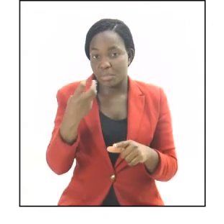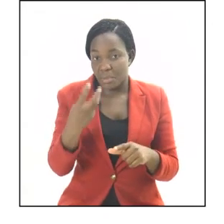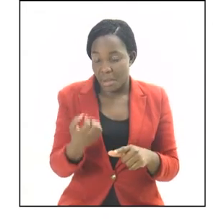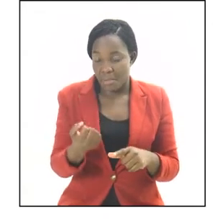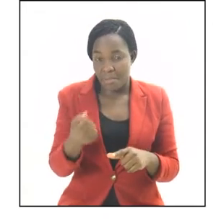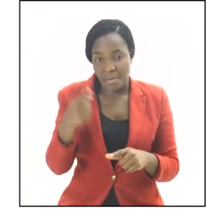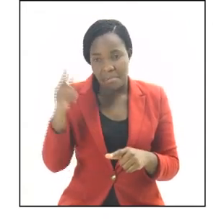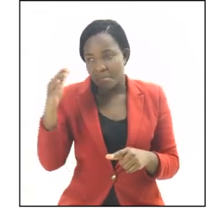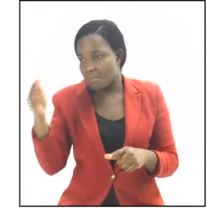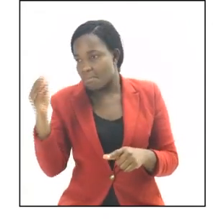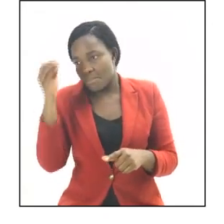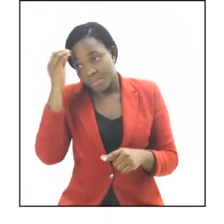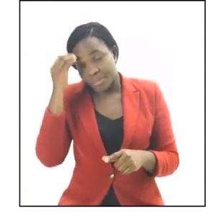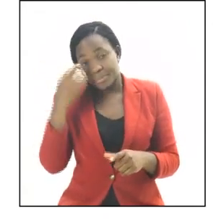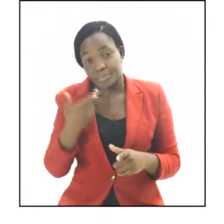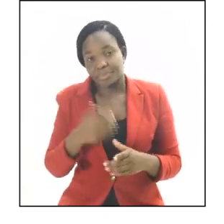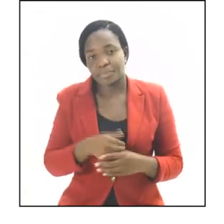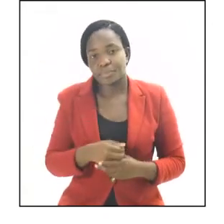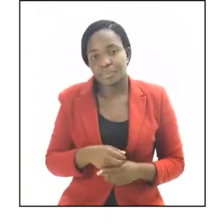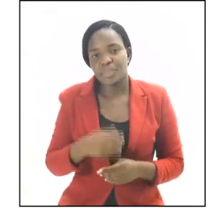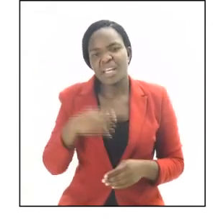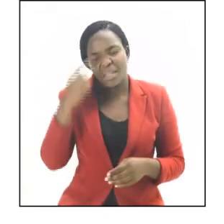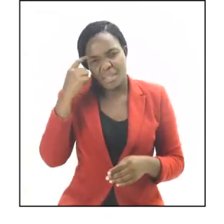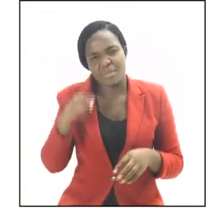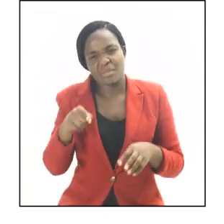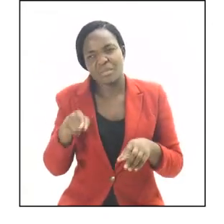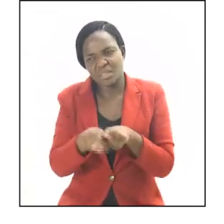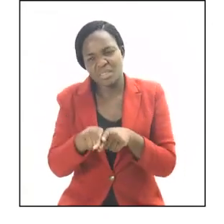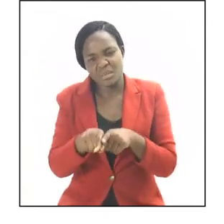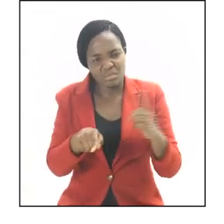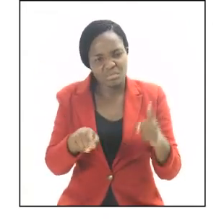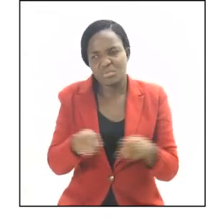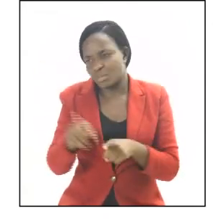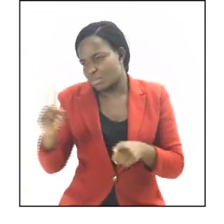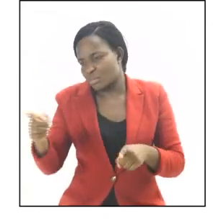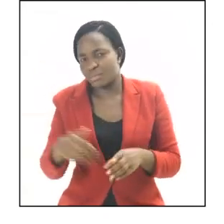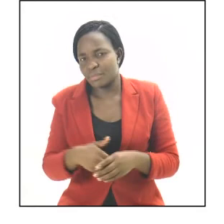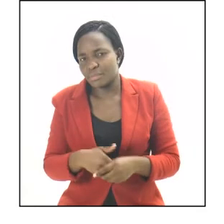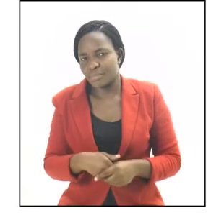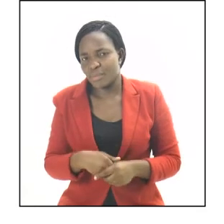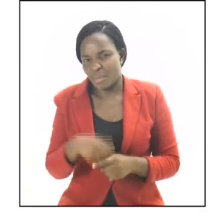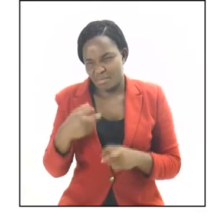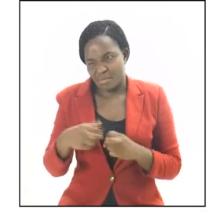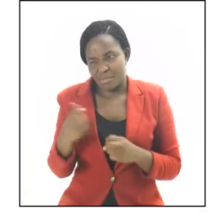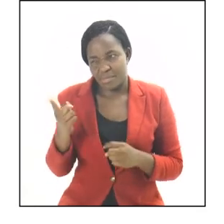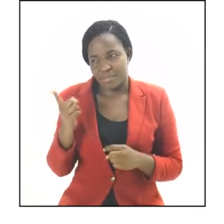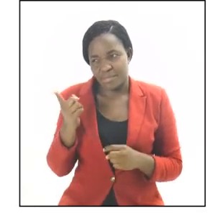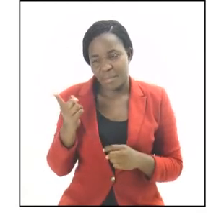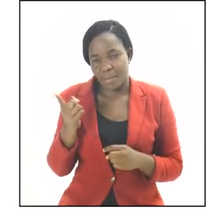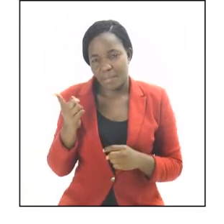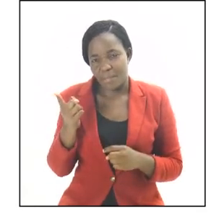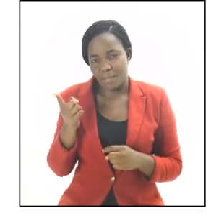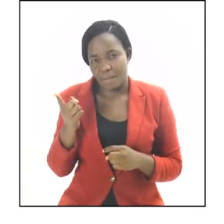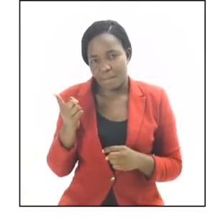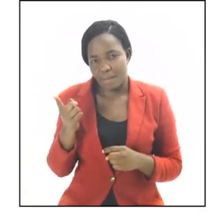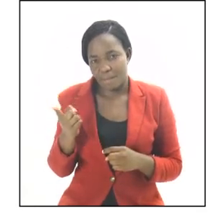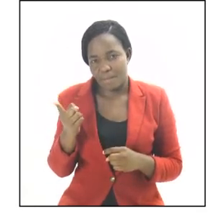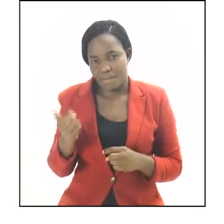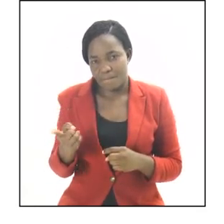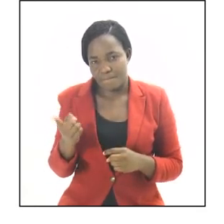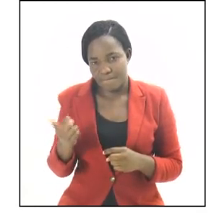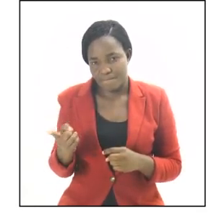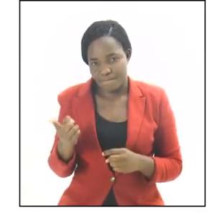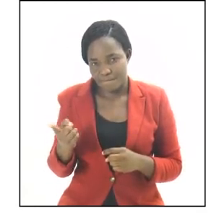trapezium. I think we can do the same on the other side, but there is a problem. I know there is a